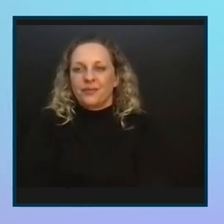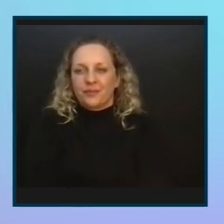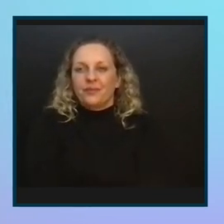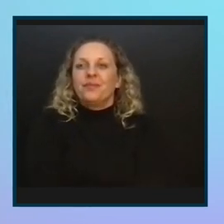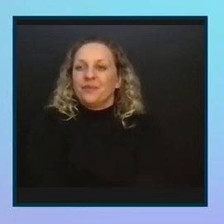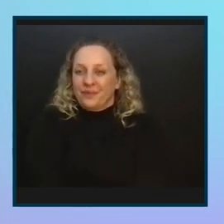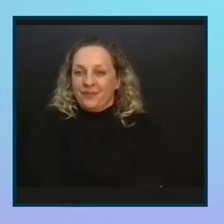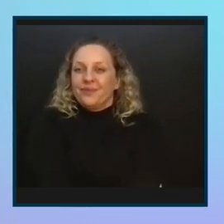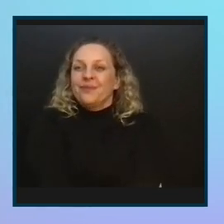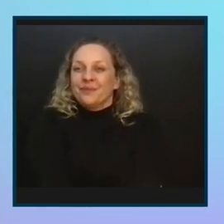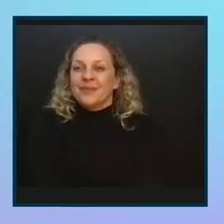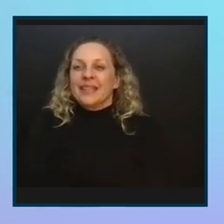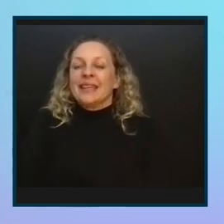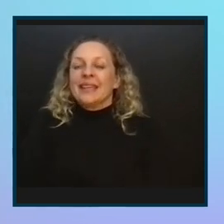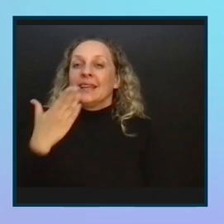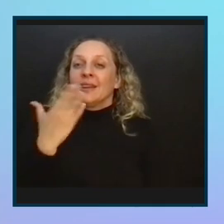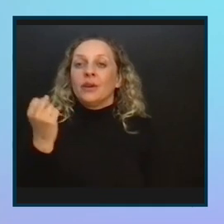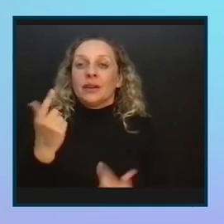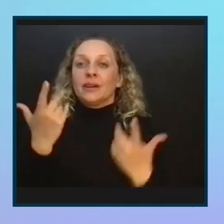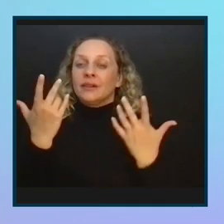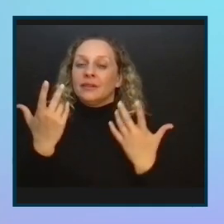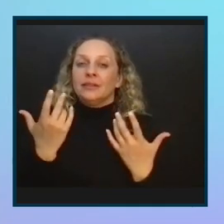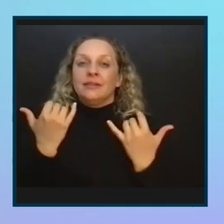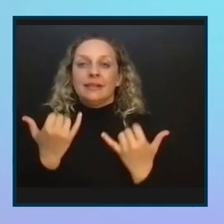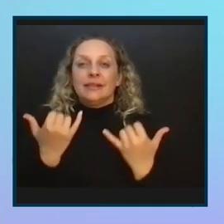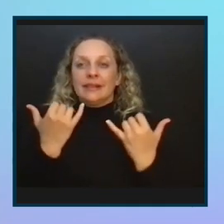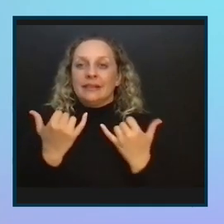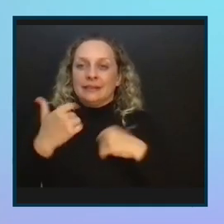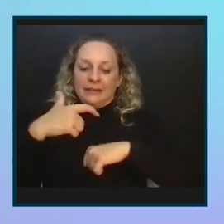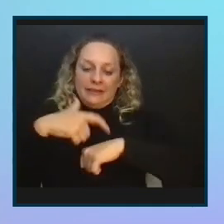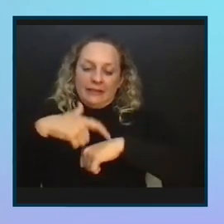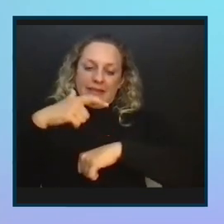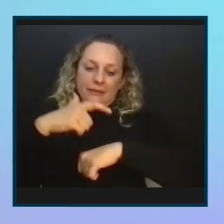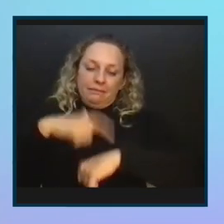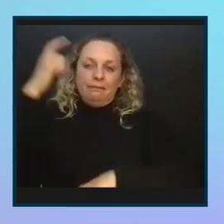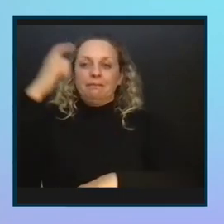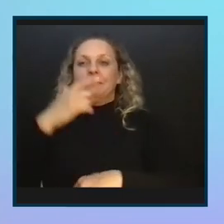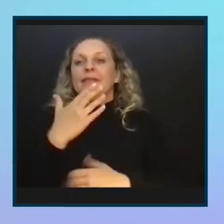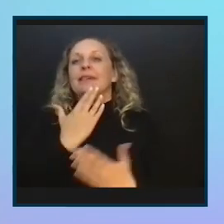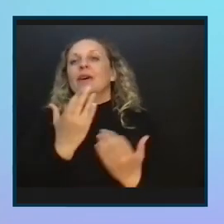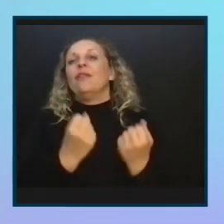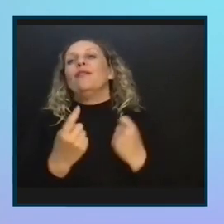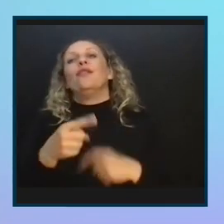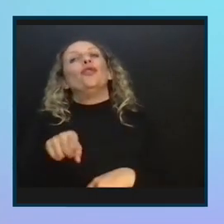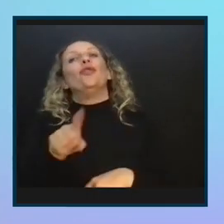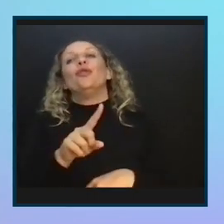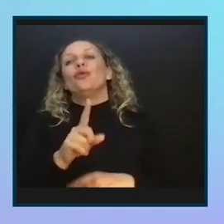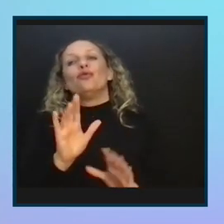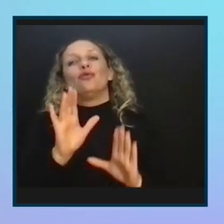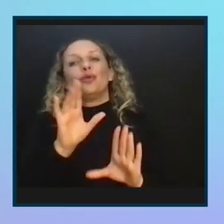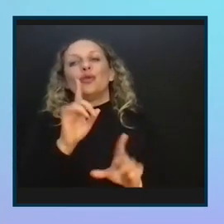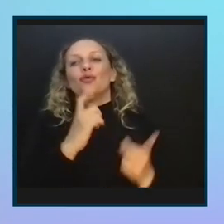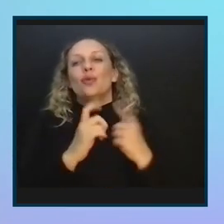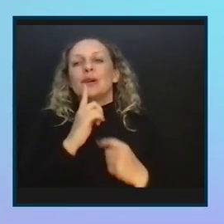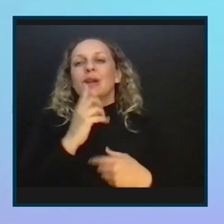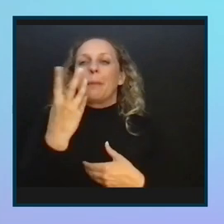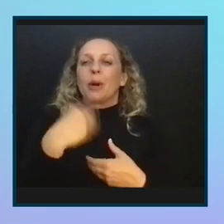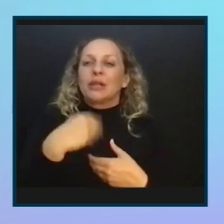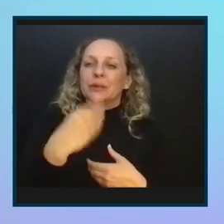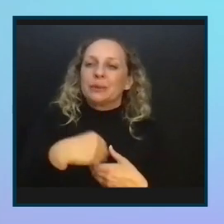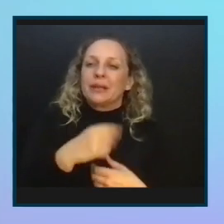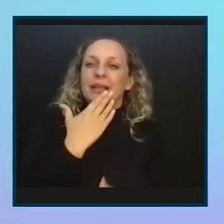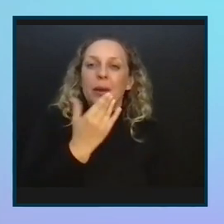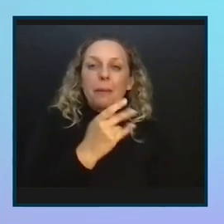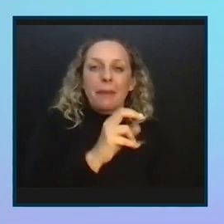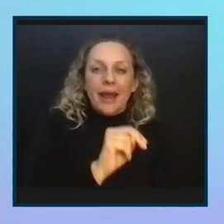Great. Thank you, Daniel. Okay, I think we are about at time. Thank you, everyone, for your great questions and participation today. Thank you,